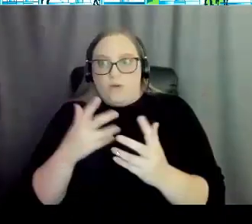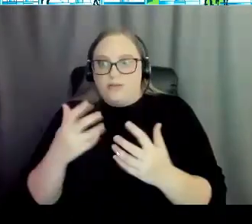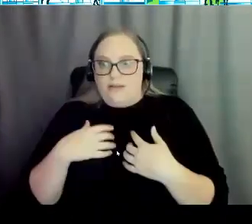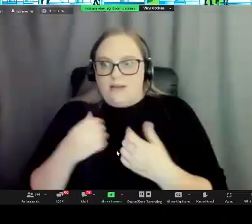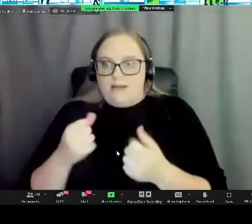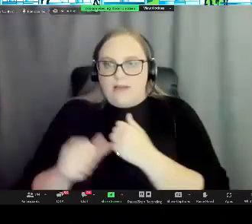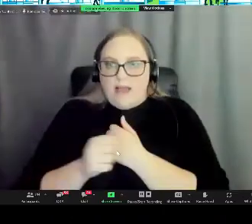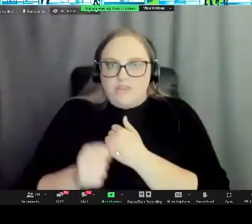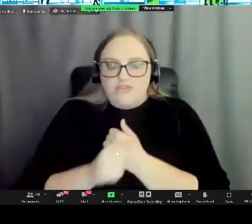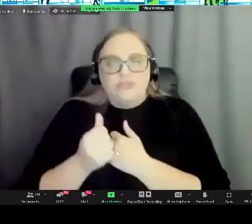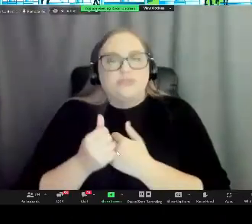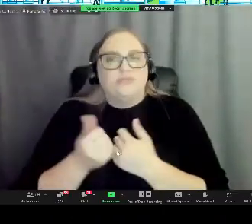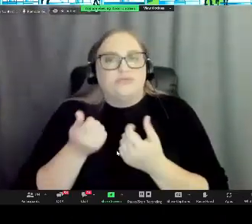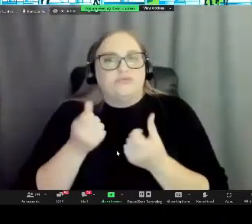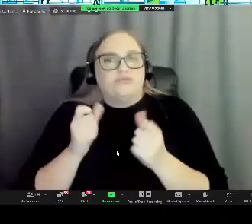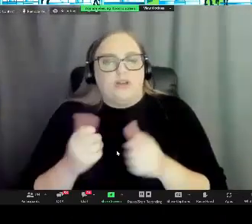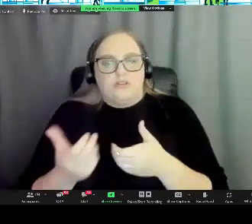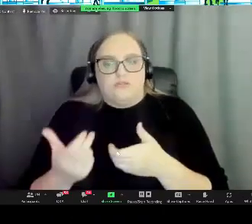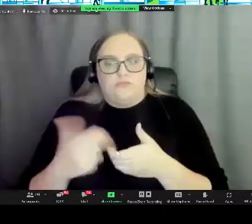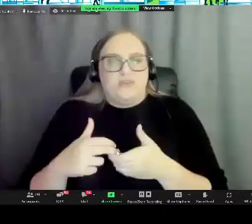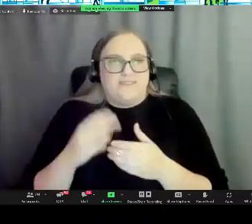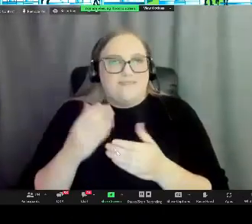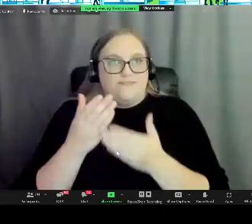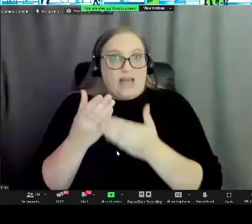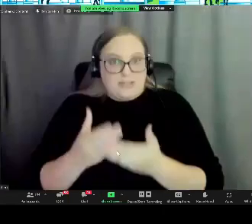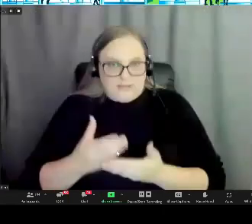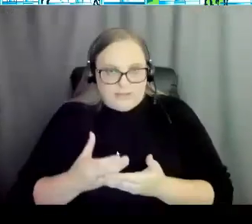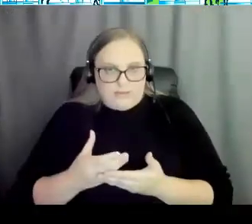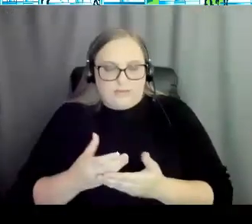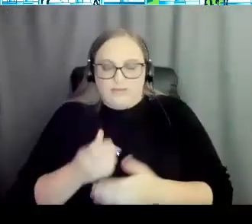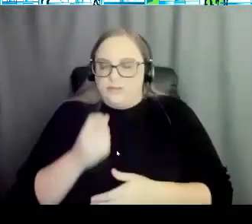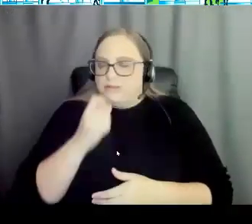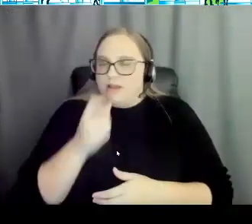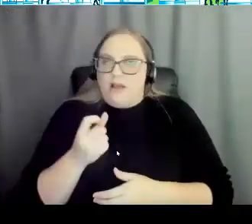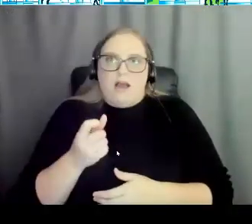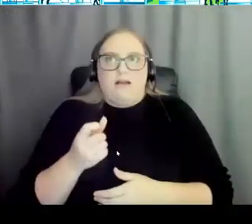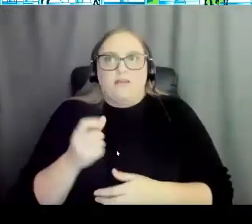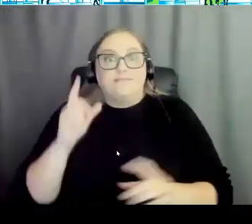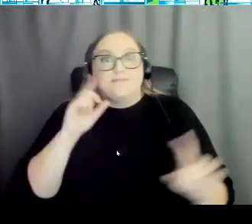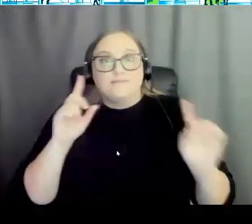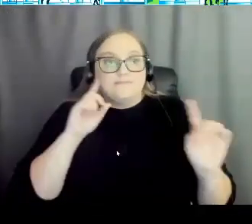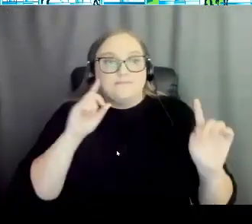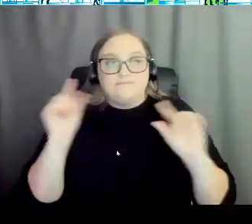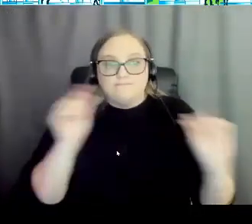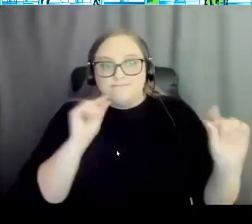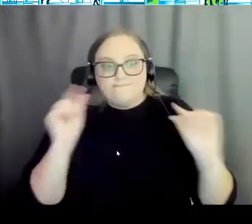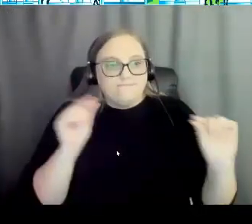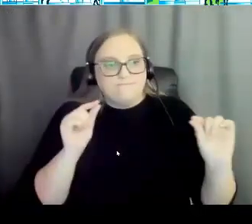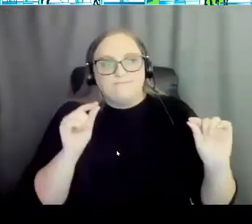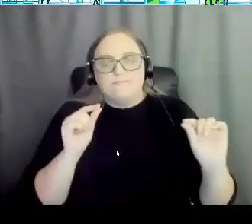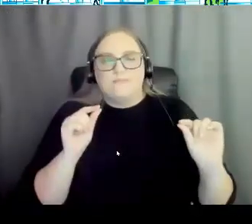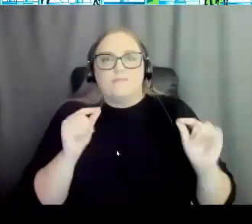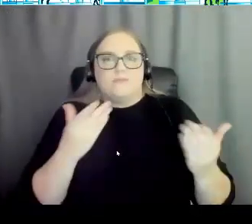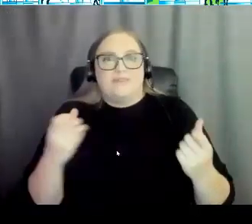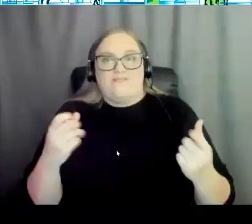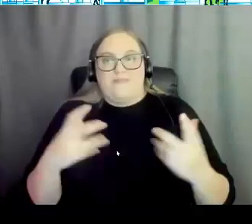And trying to bring facts to that, and not just what we hear, or we might have a fear of a certain thing.